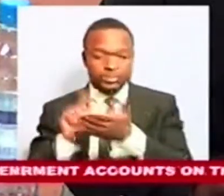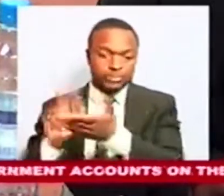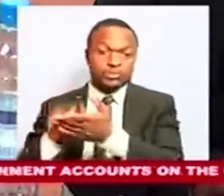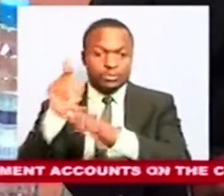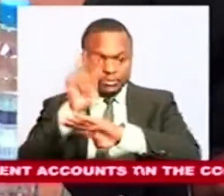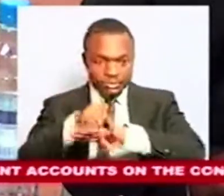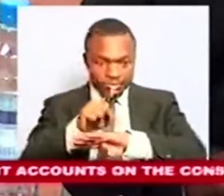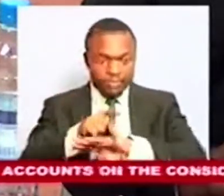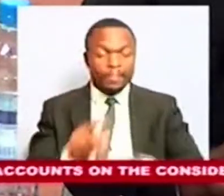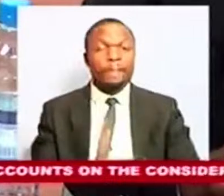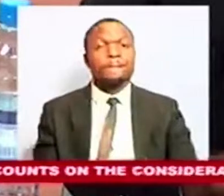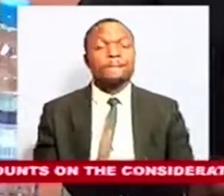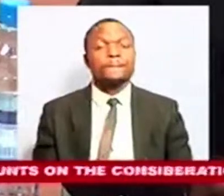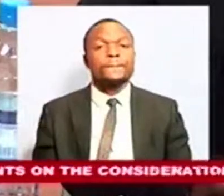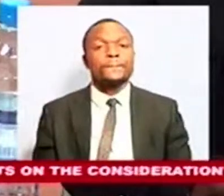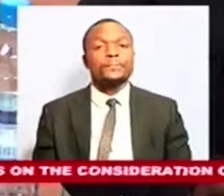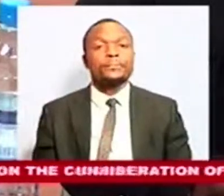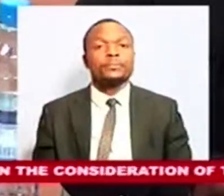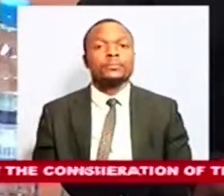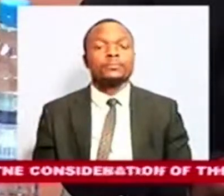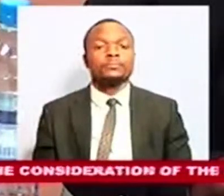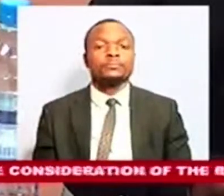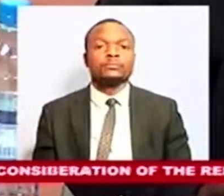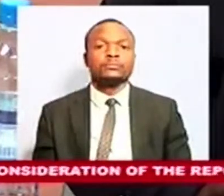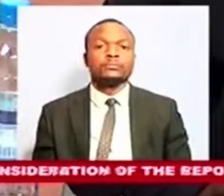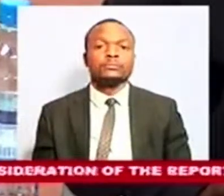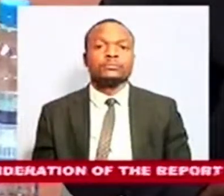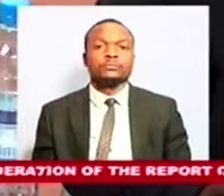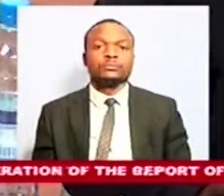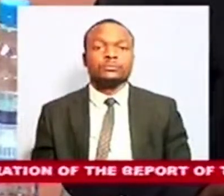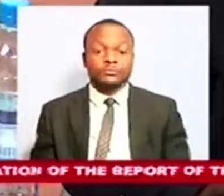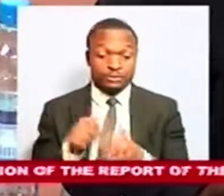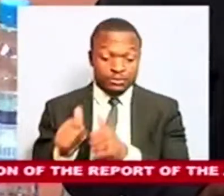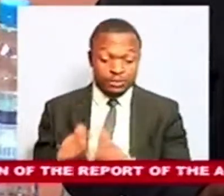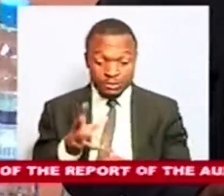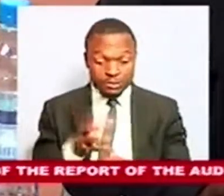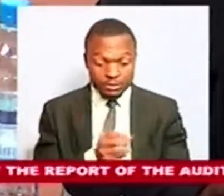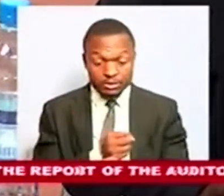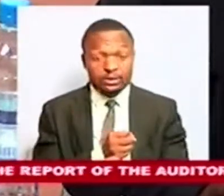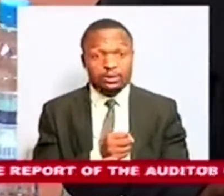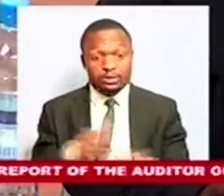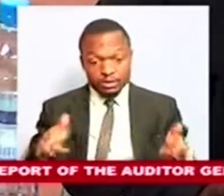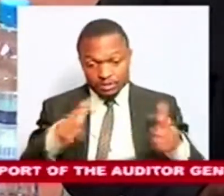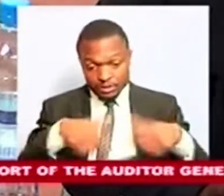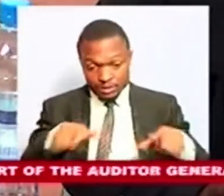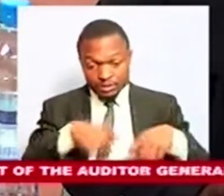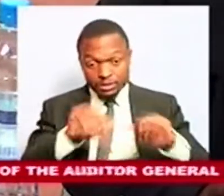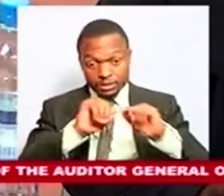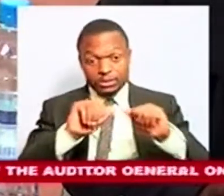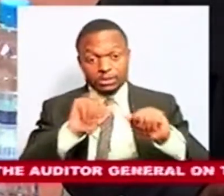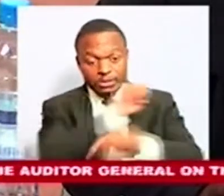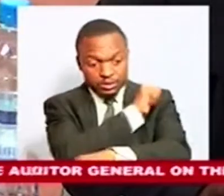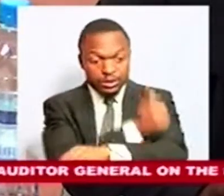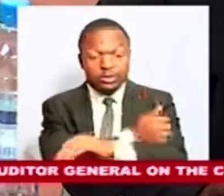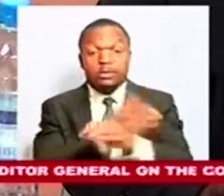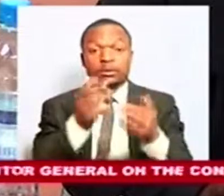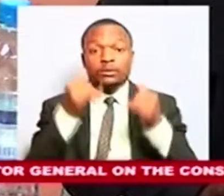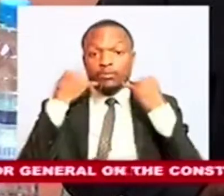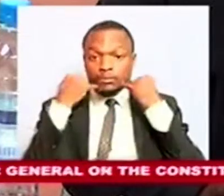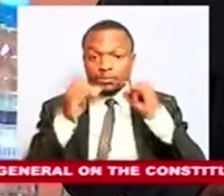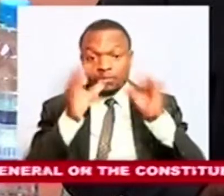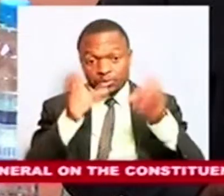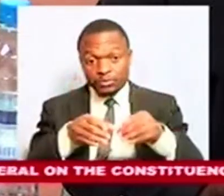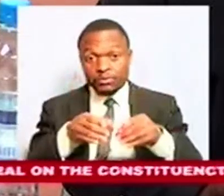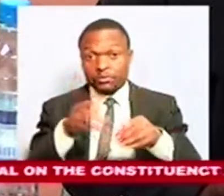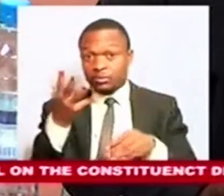projects. Action taken. The local authority wishes to inform the committee that a sum